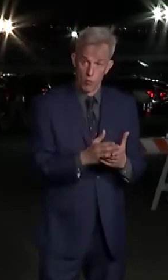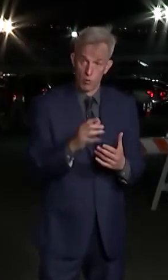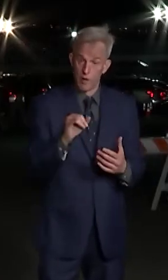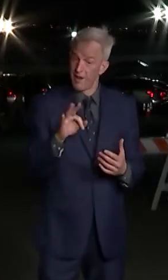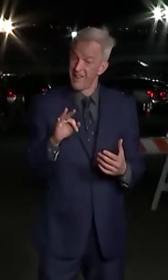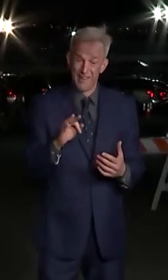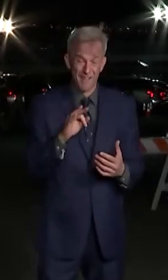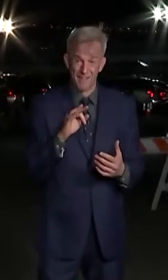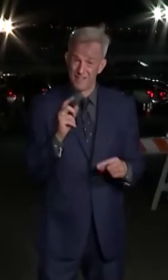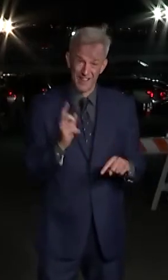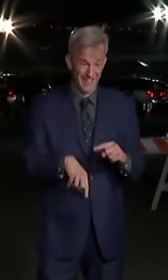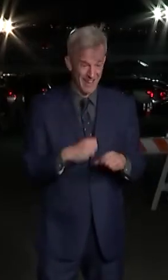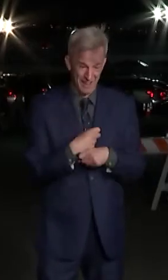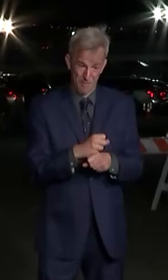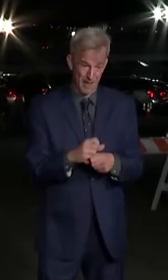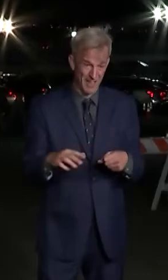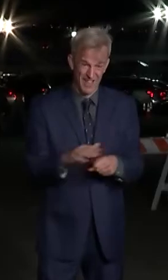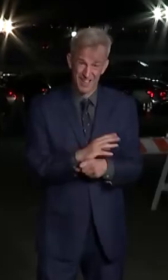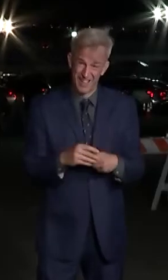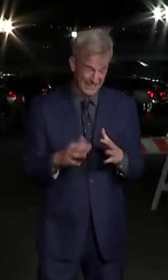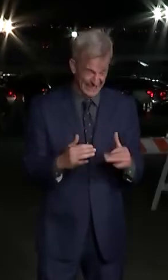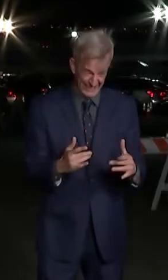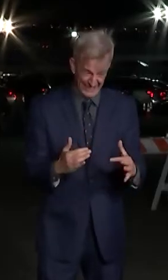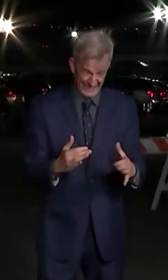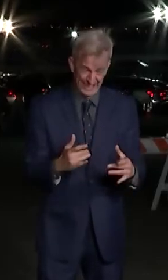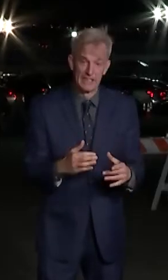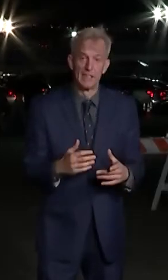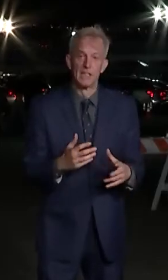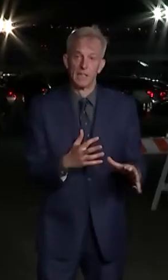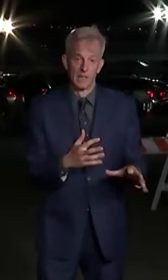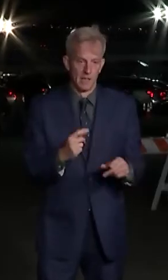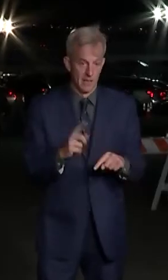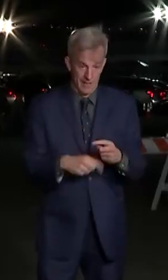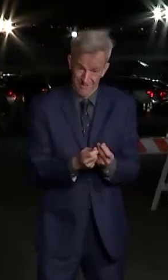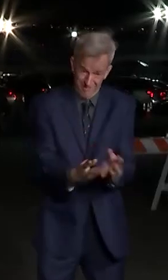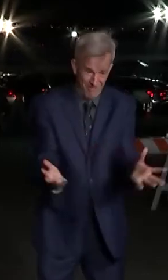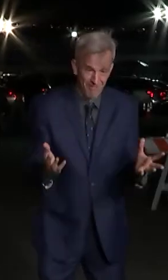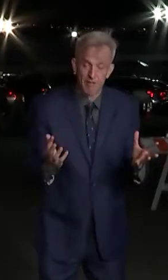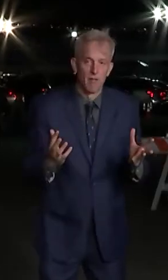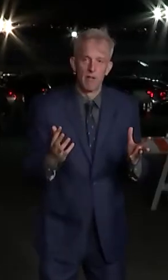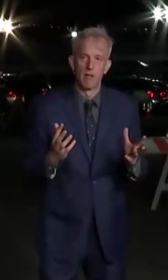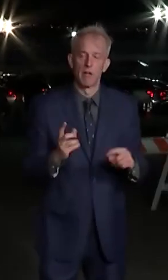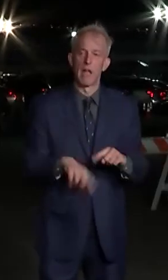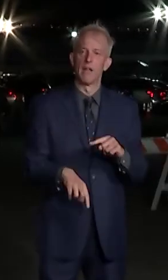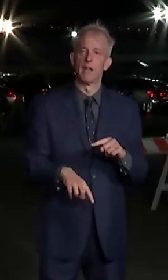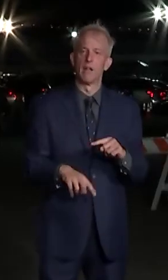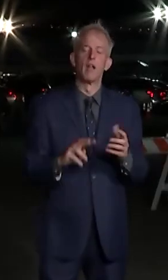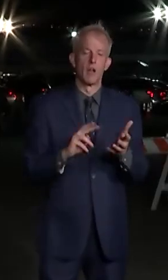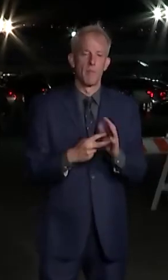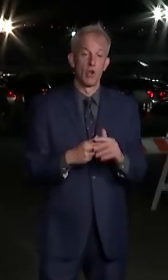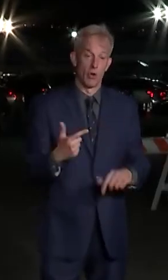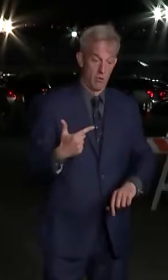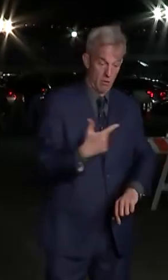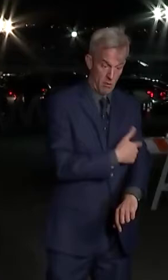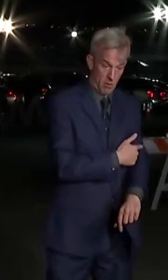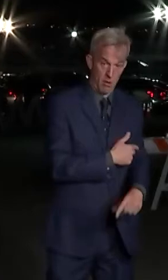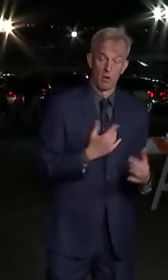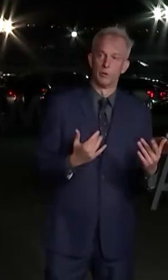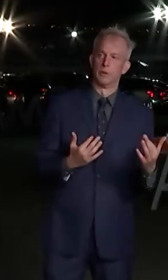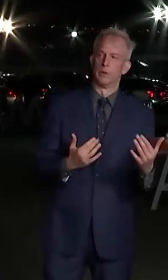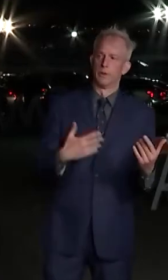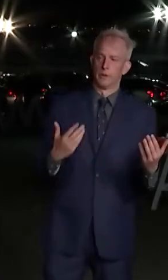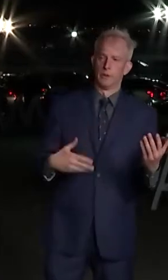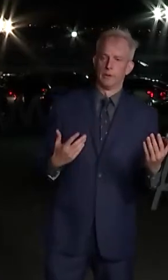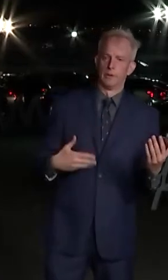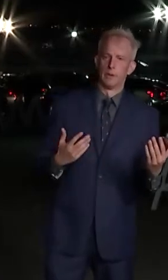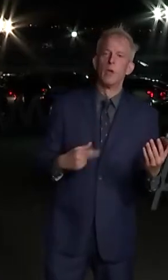up, it's still good for many weeks after to get the second dose. That is not my hope. I'm not going to push for that. I am going to answer the second question,